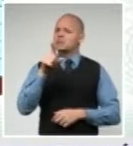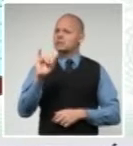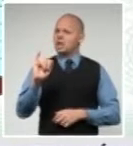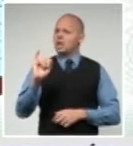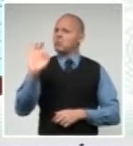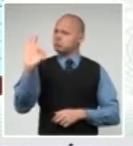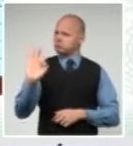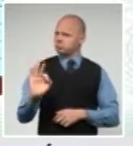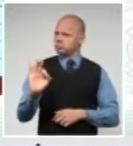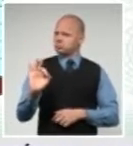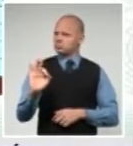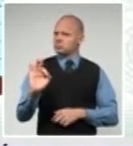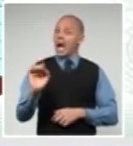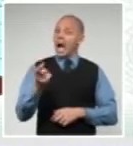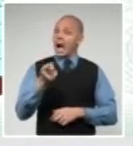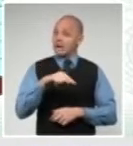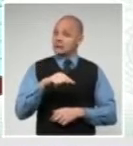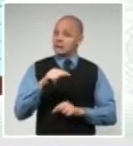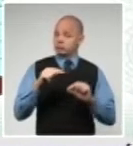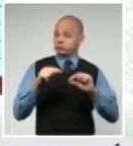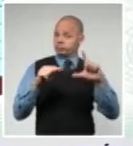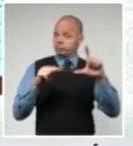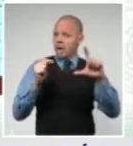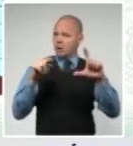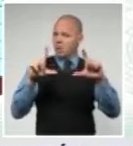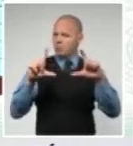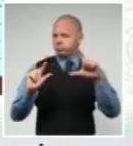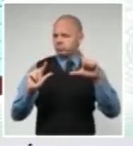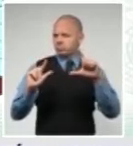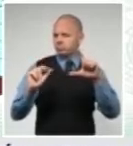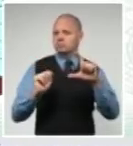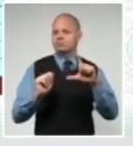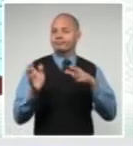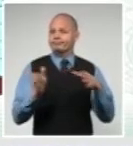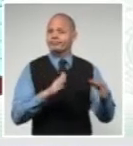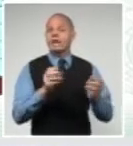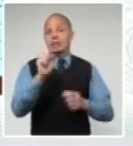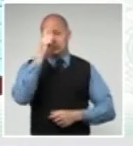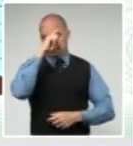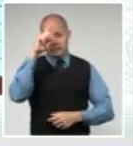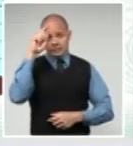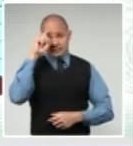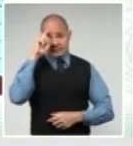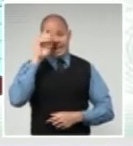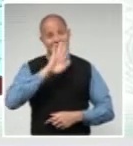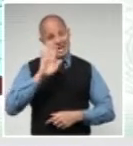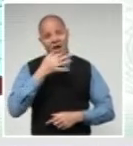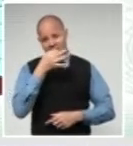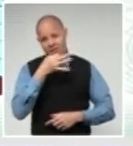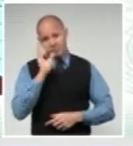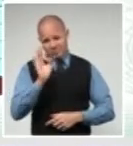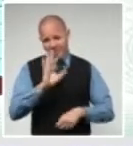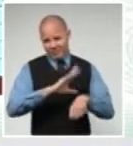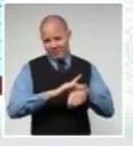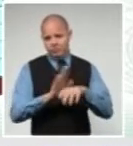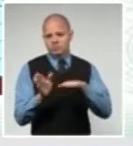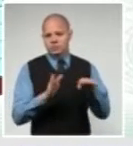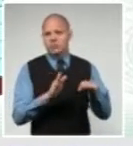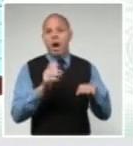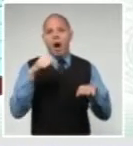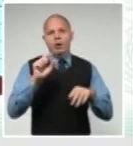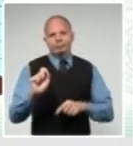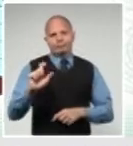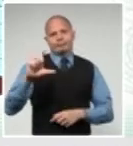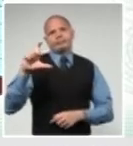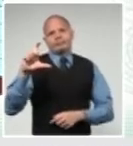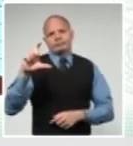12.02. Meanwhile, the provinces of Matanzas with 10.14, Camagüey with